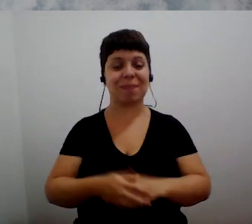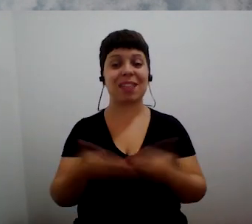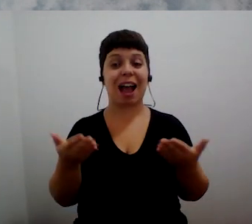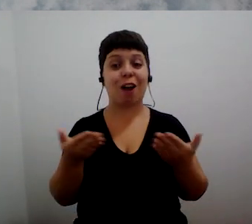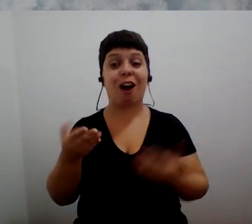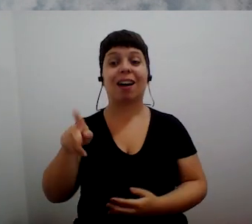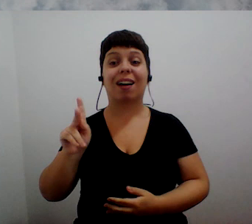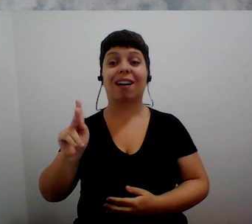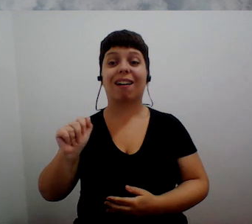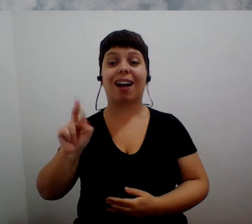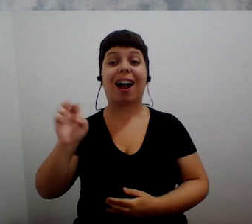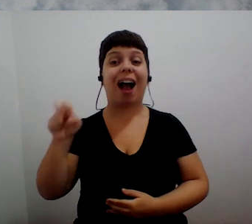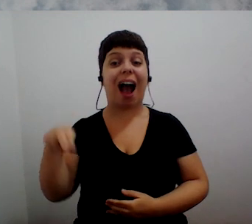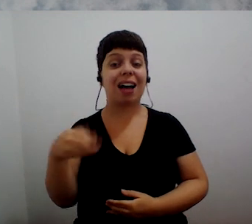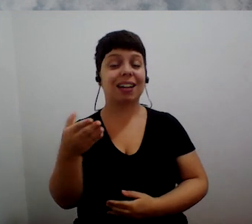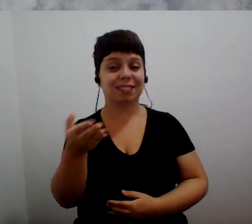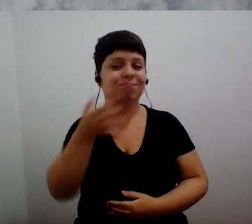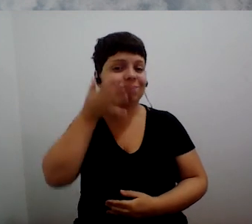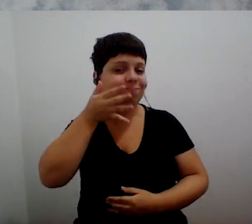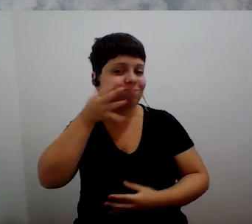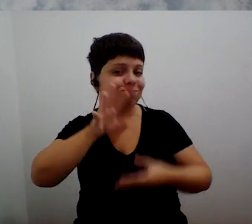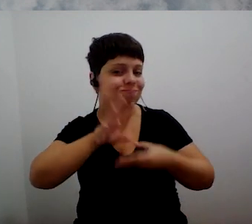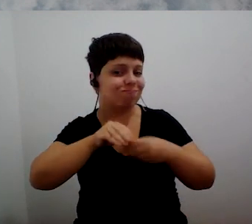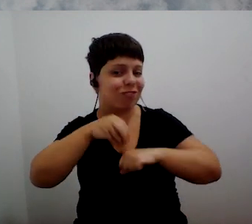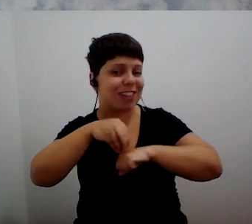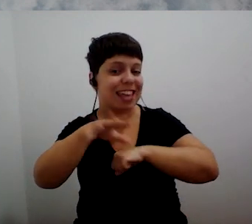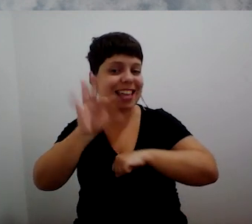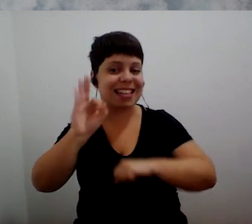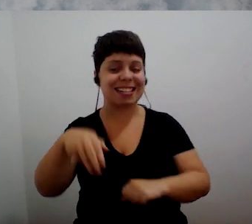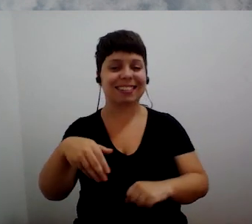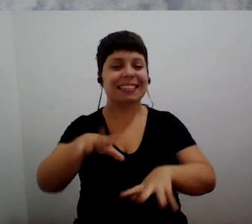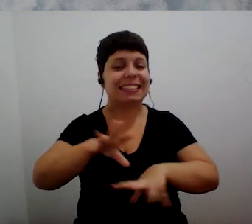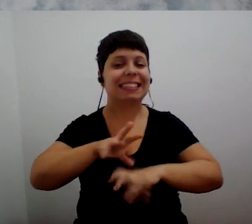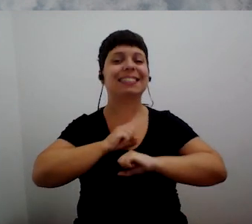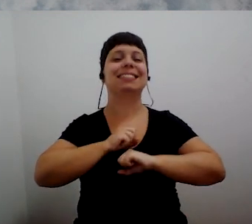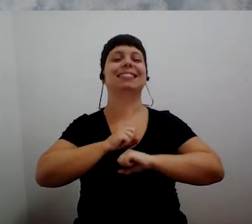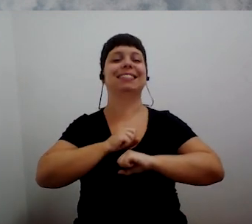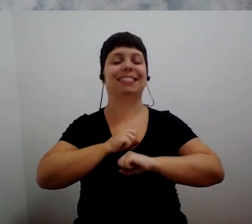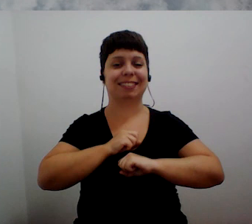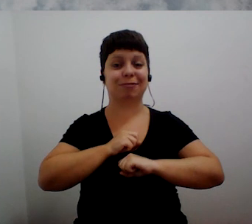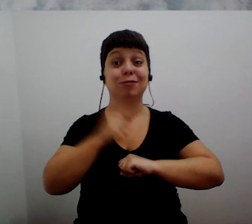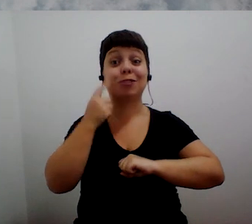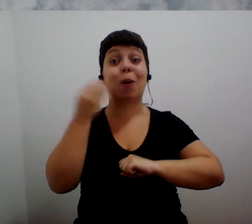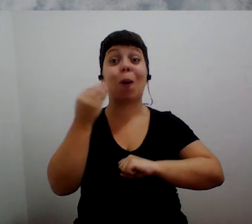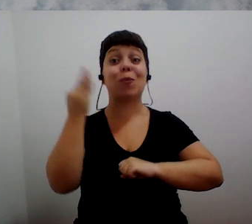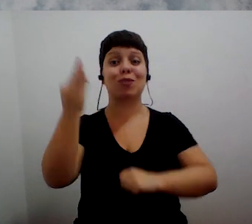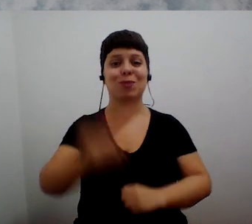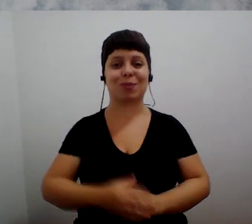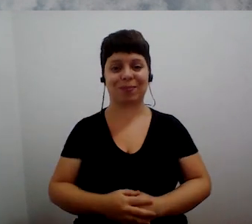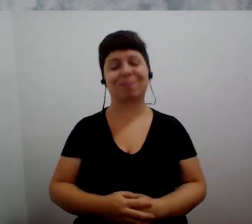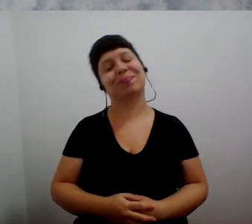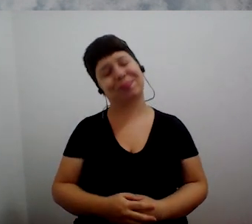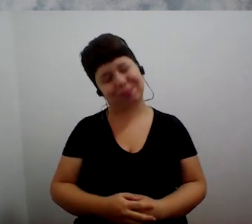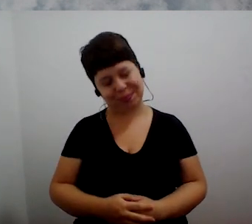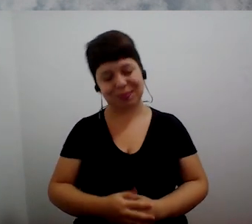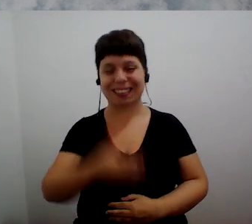final words and bring us inspiration for the future. Yeah, thank you. I like Miguel's words. Thank